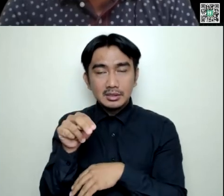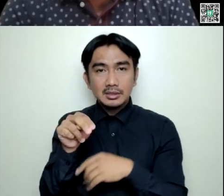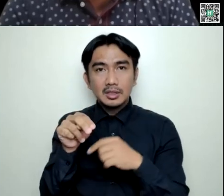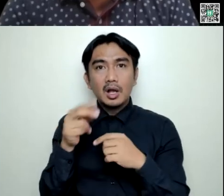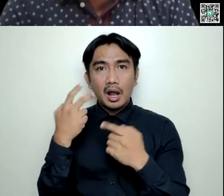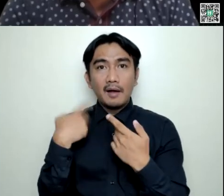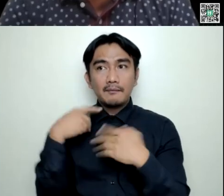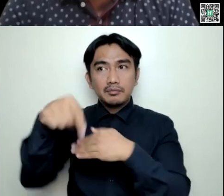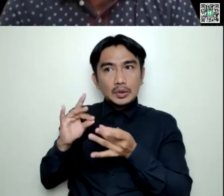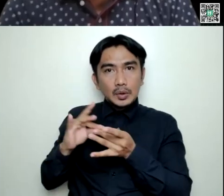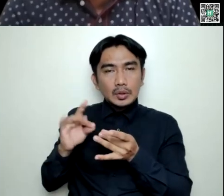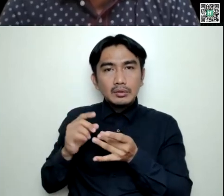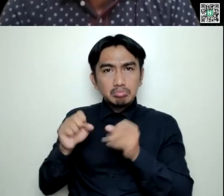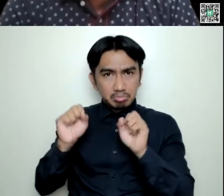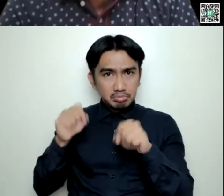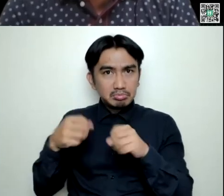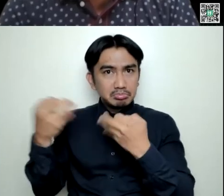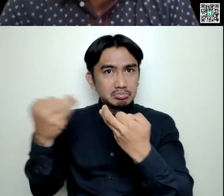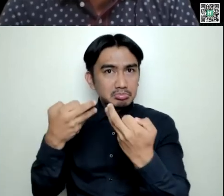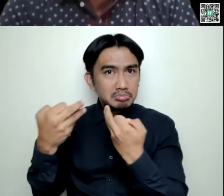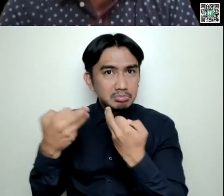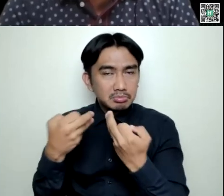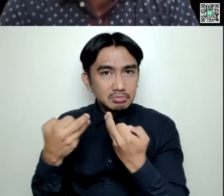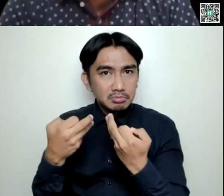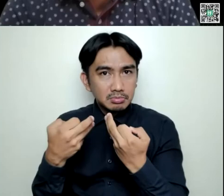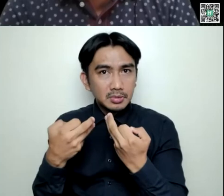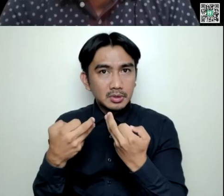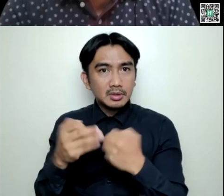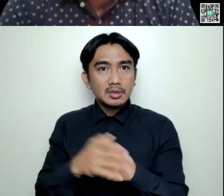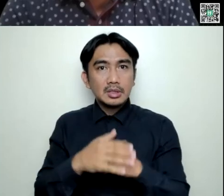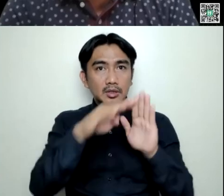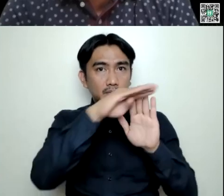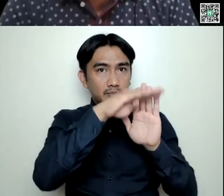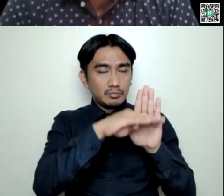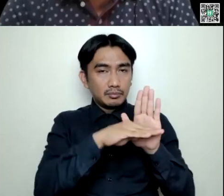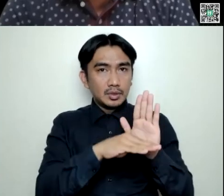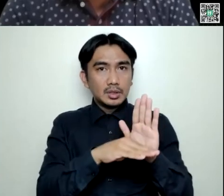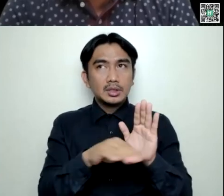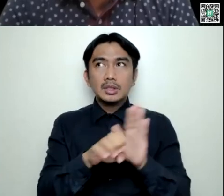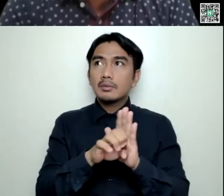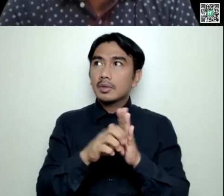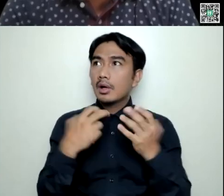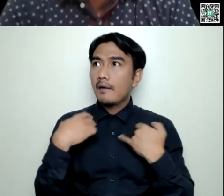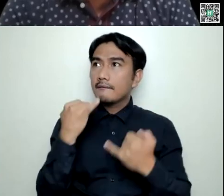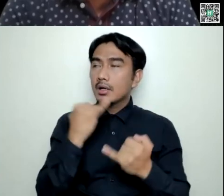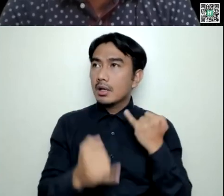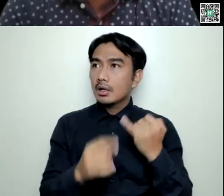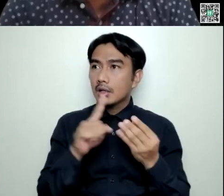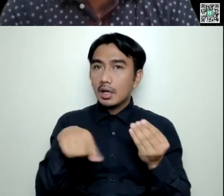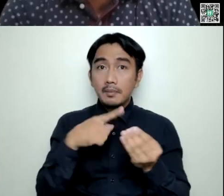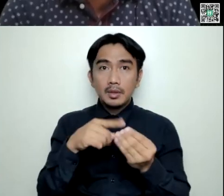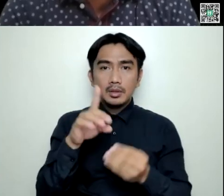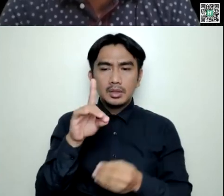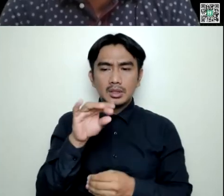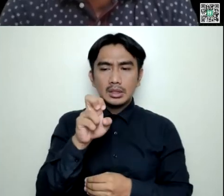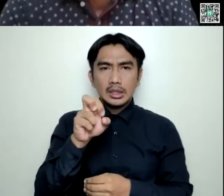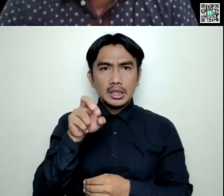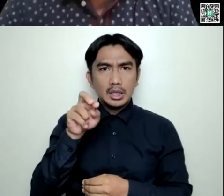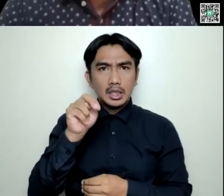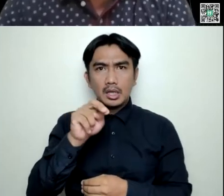you can elaborate, because a lot of those things on the list, even the last one with DNR, it looks like there are